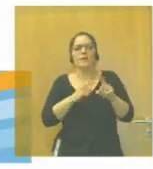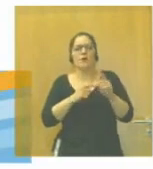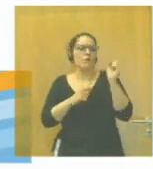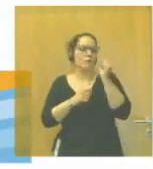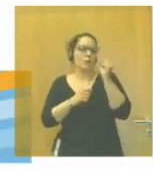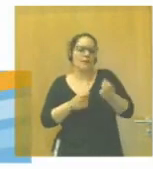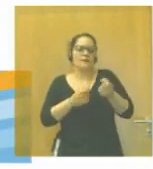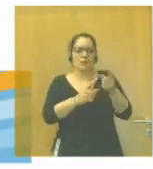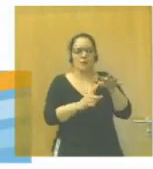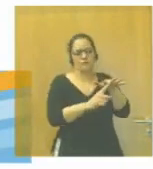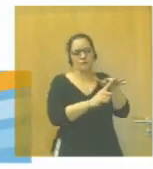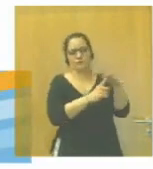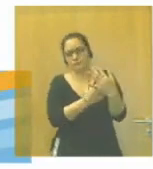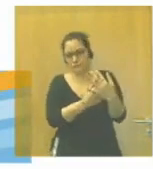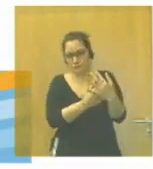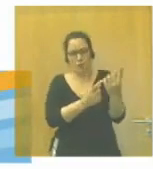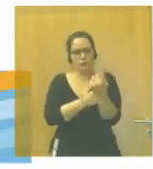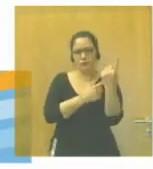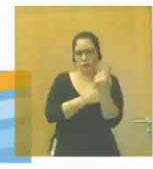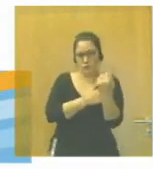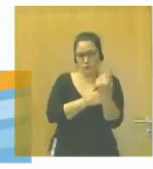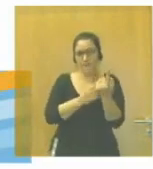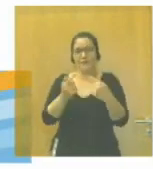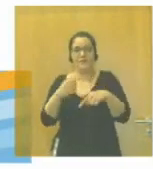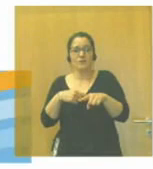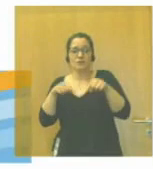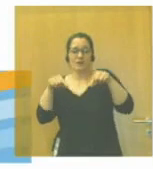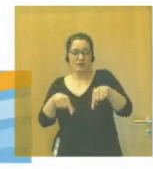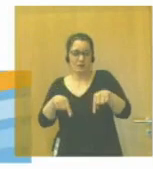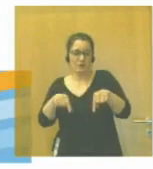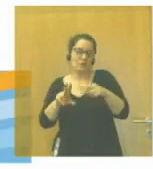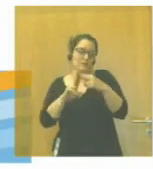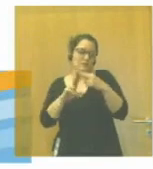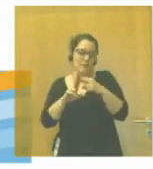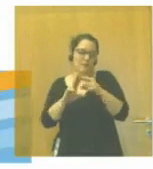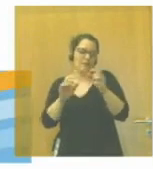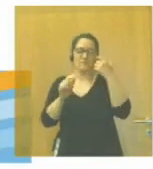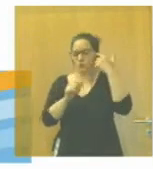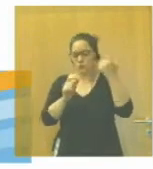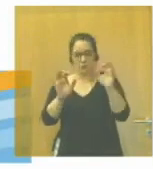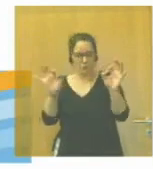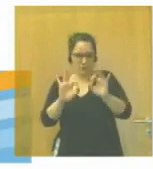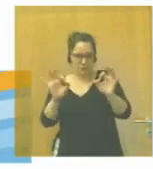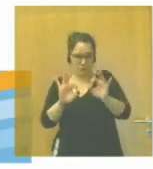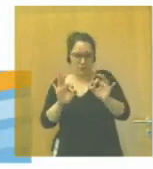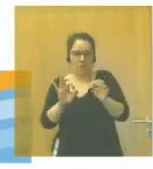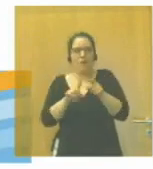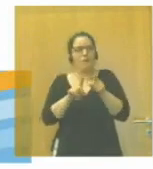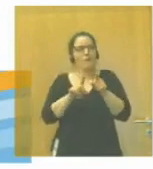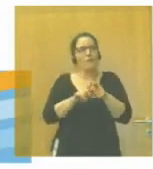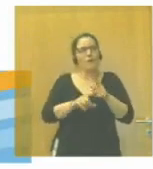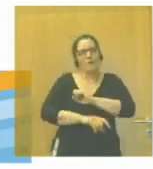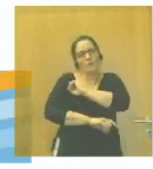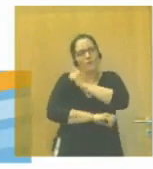So zero suicide is a framework for healthcare systems. This would be applicable for primary care or hospitals,